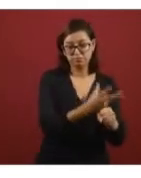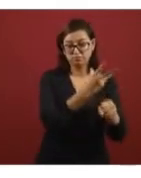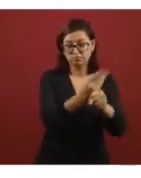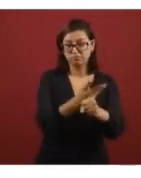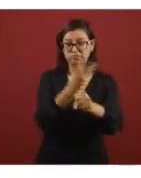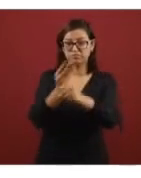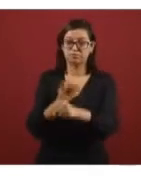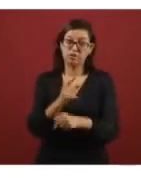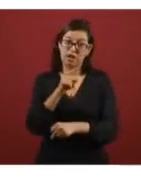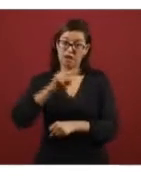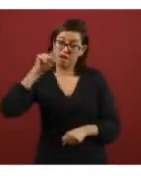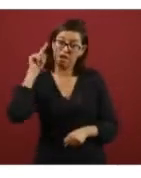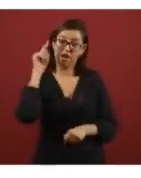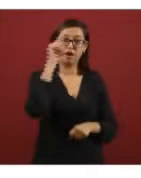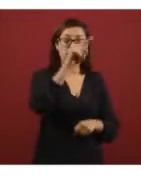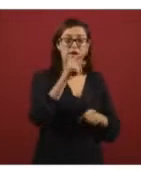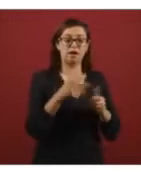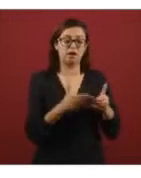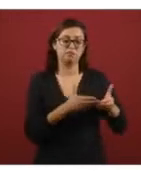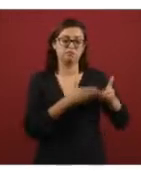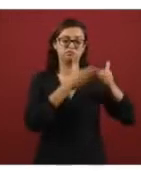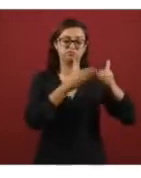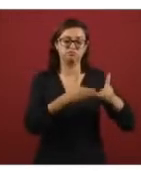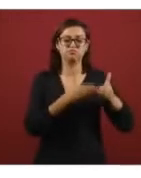So they're going to be programming.